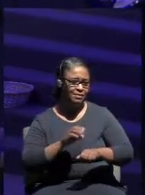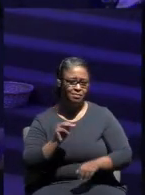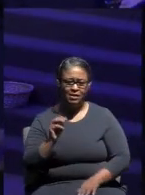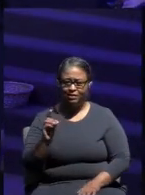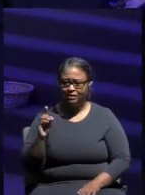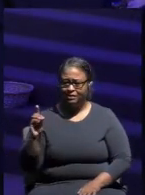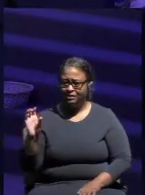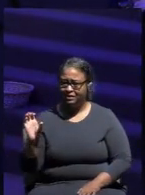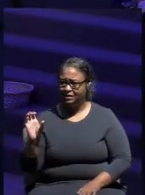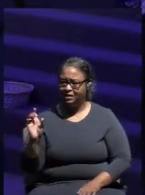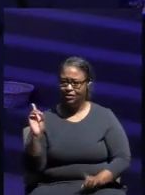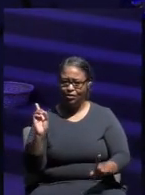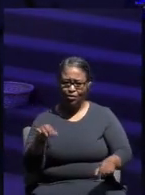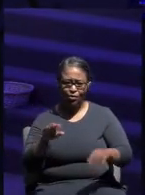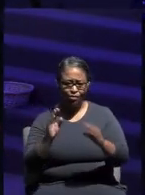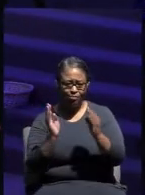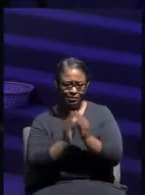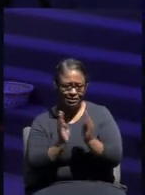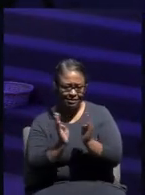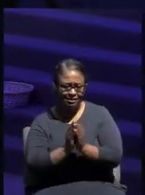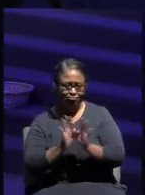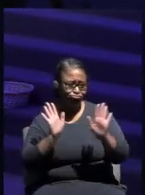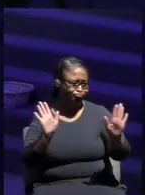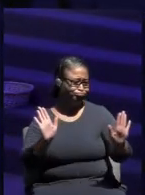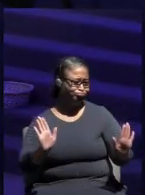District GO Conference.